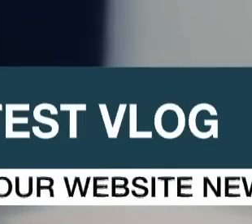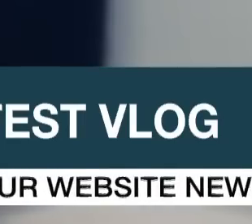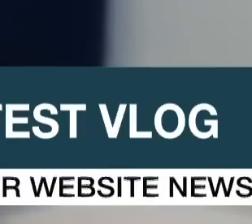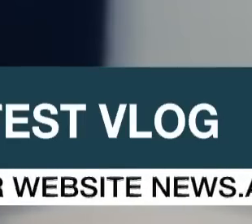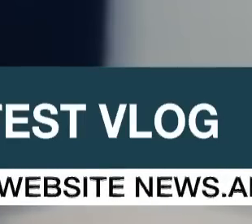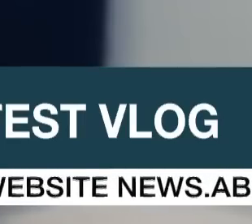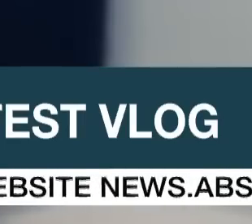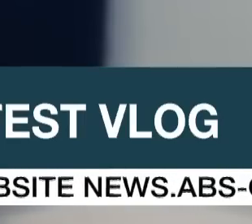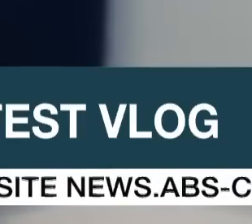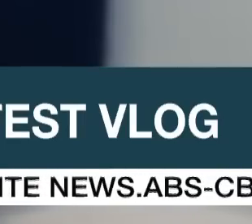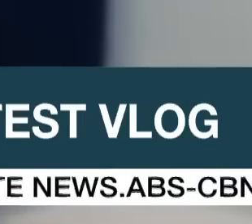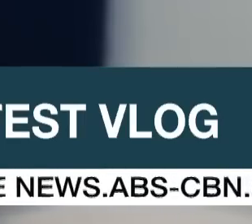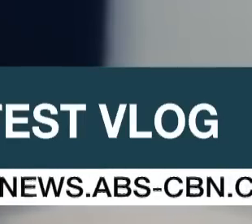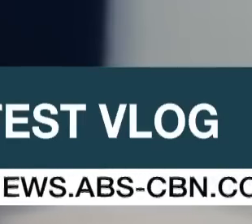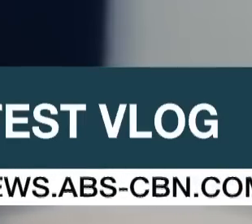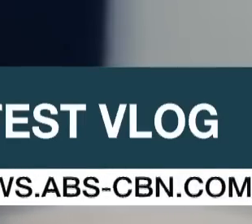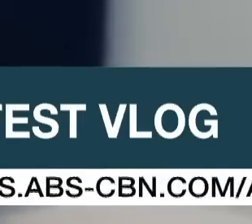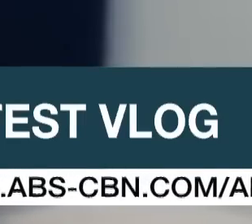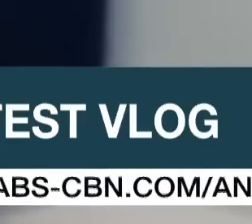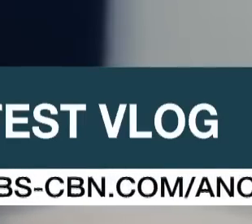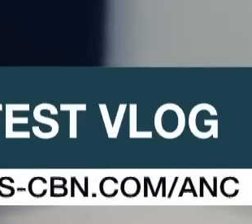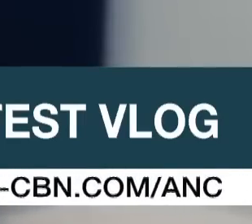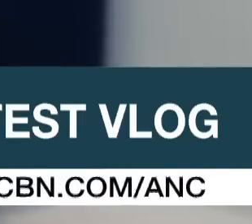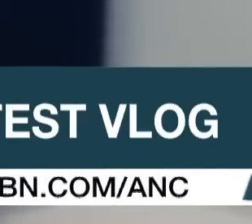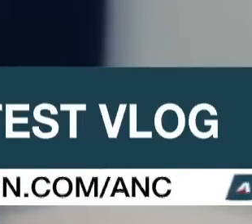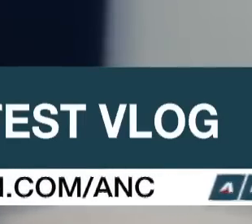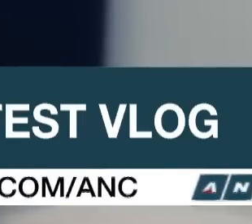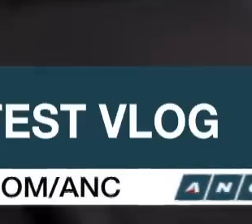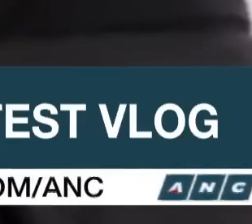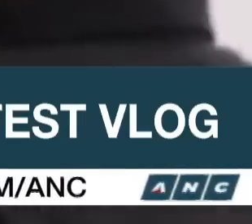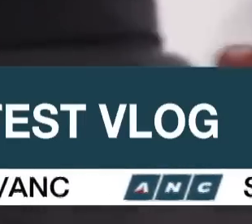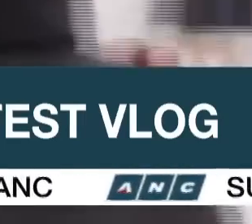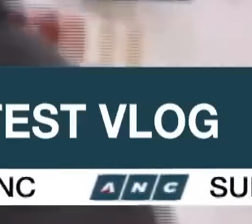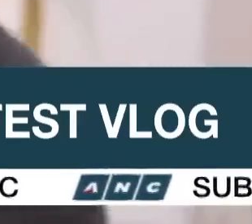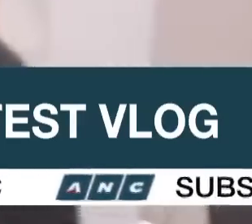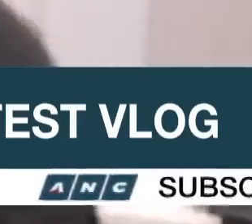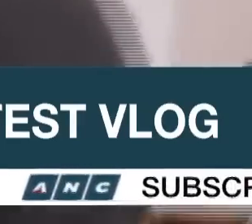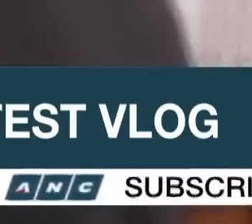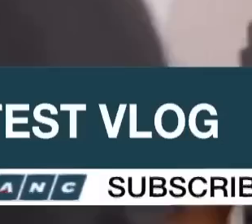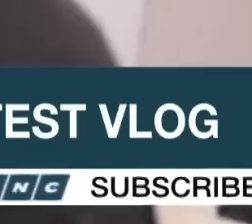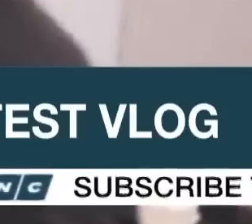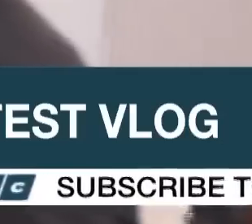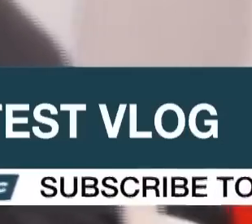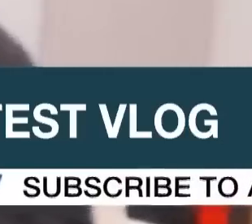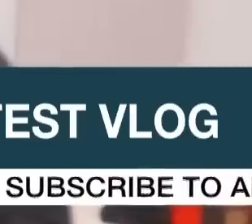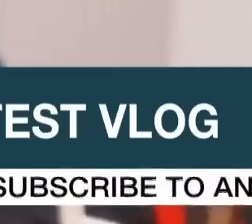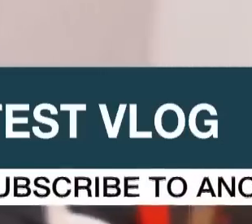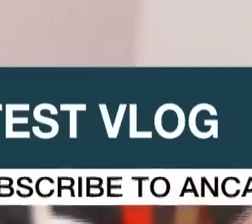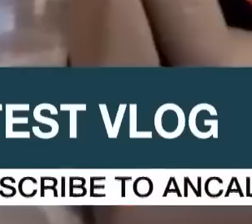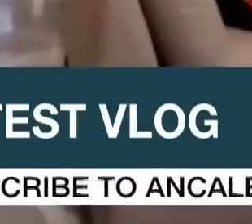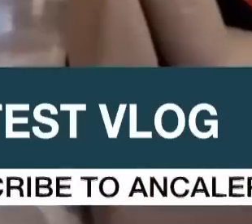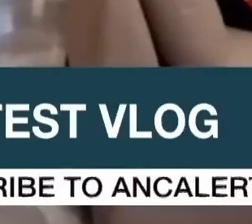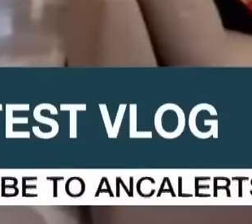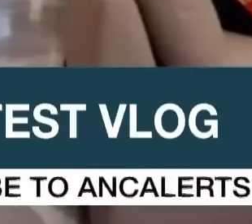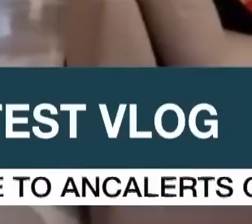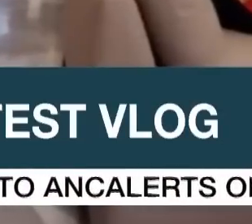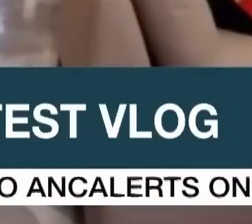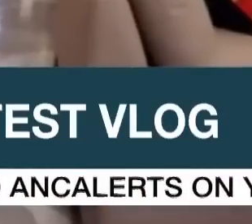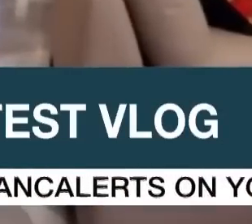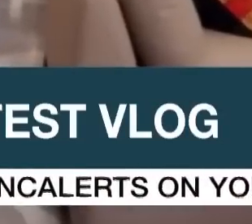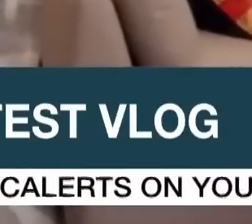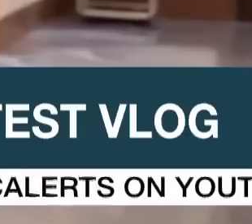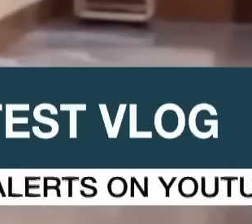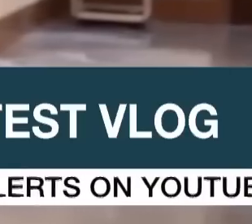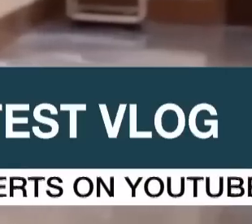campaign strategy is continued, meaning that he wants to give a personal take on his activities